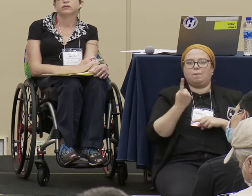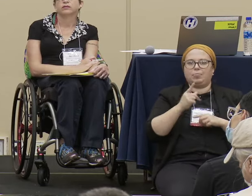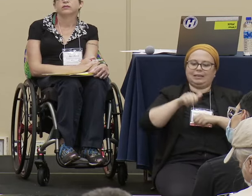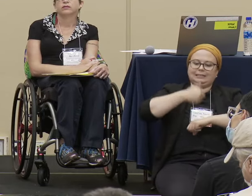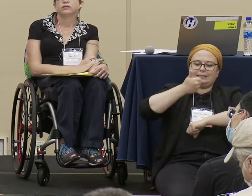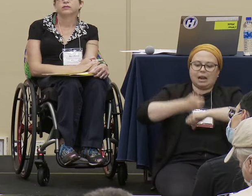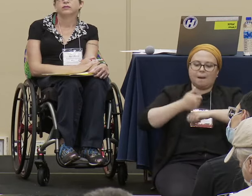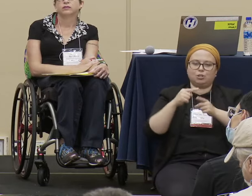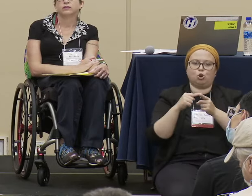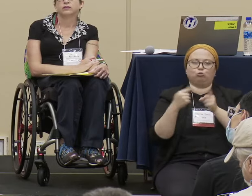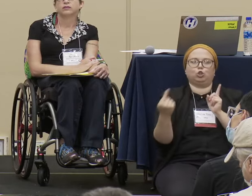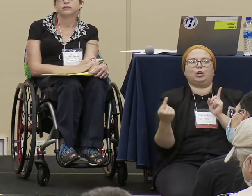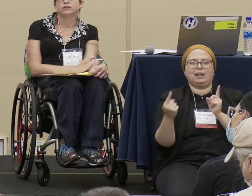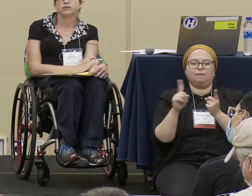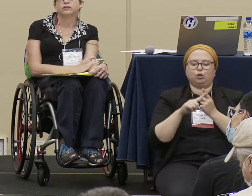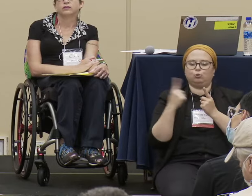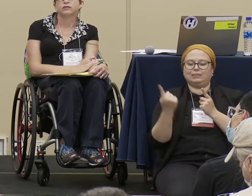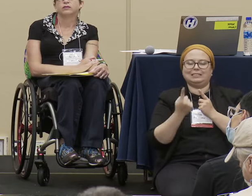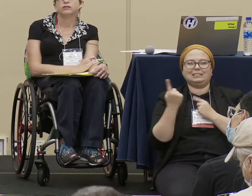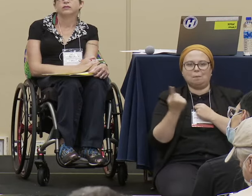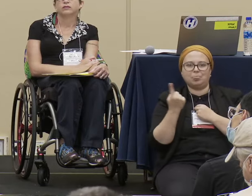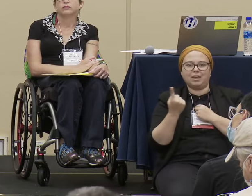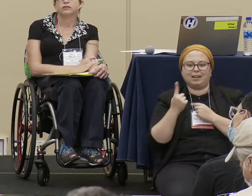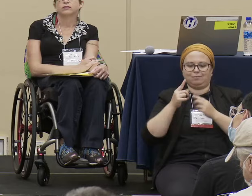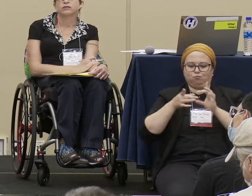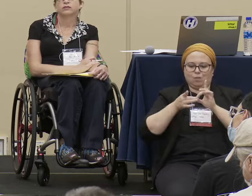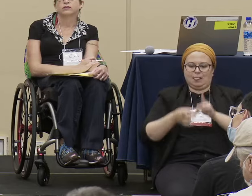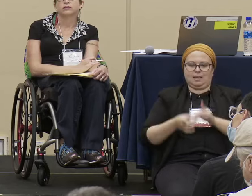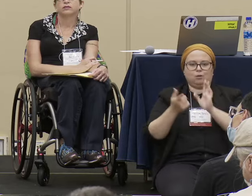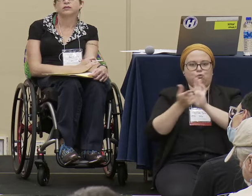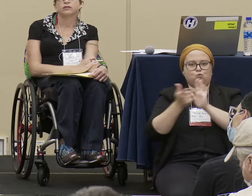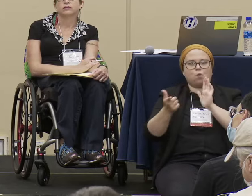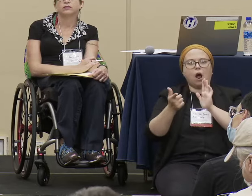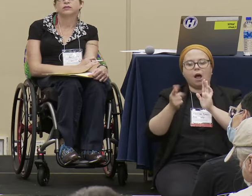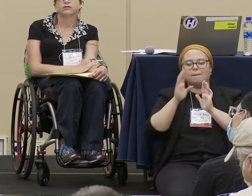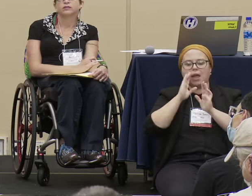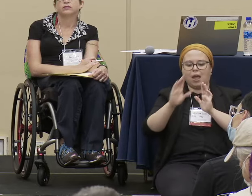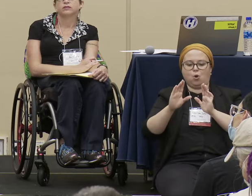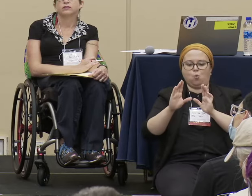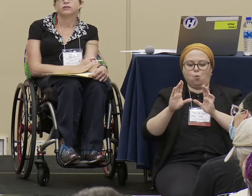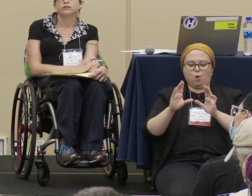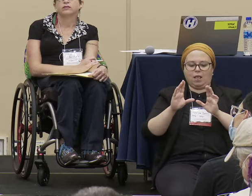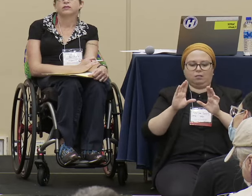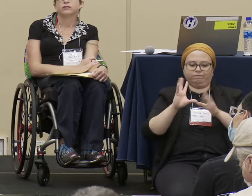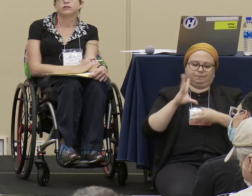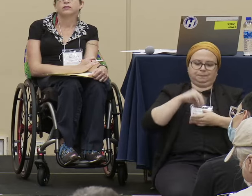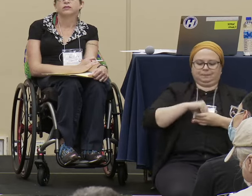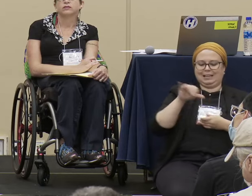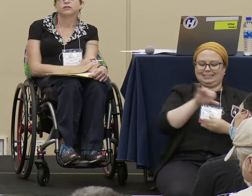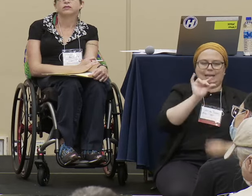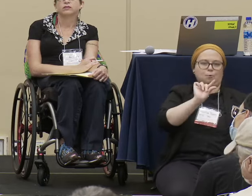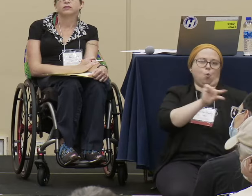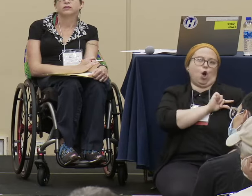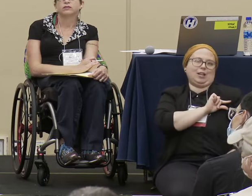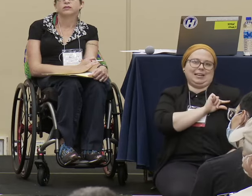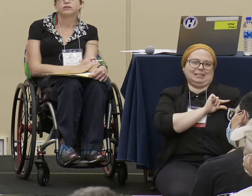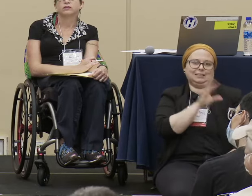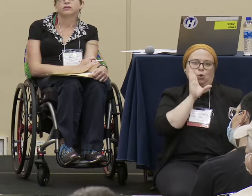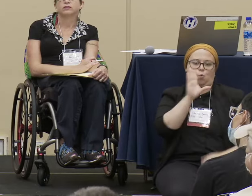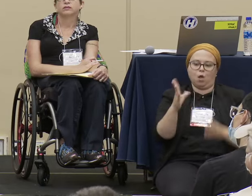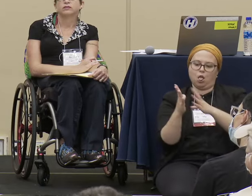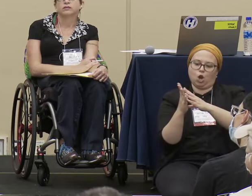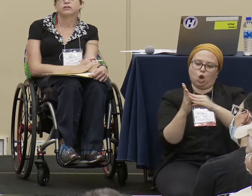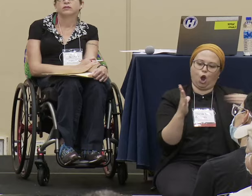alternative to something punitive, that it takes on those same qualities. that people start to emulate the